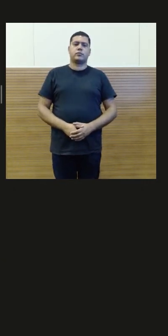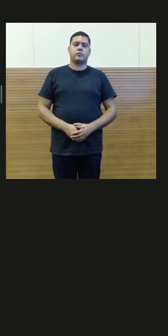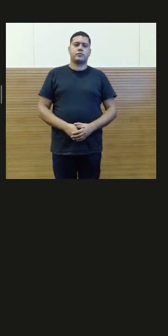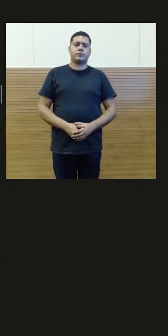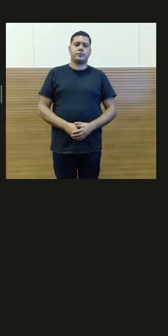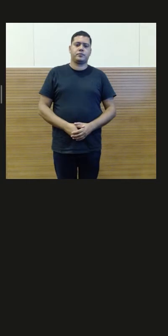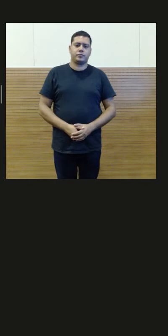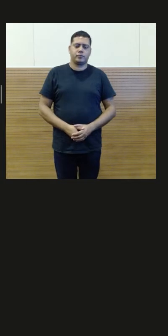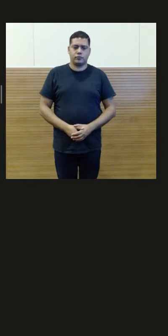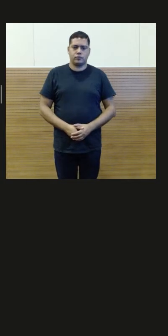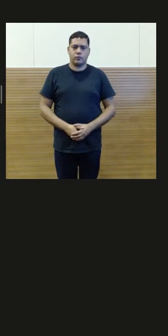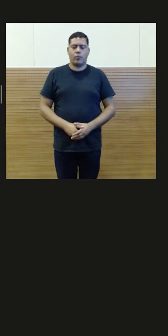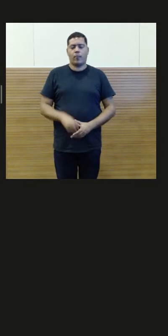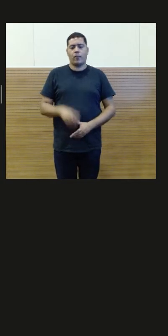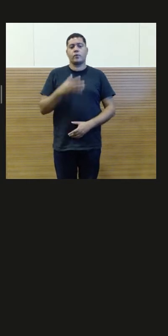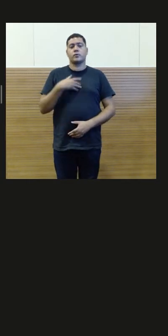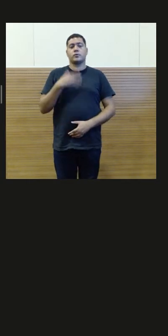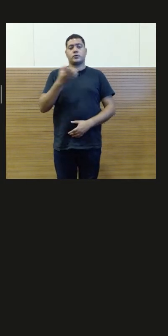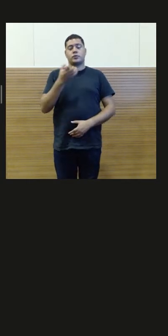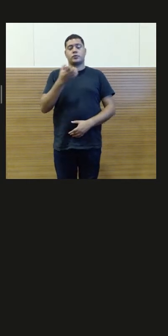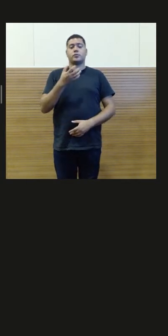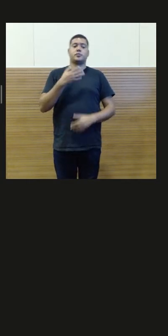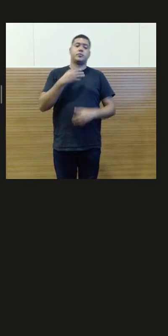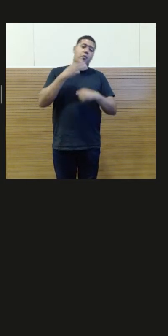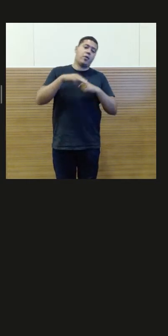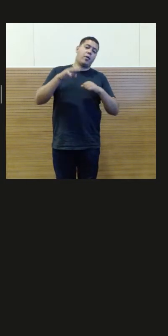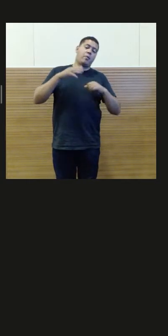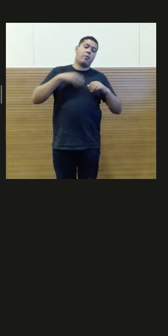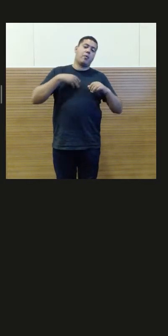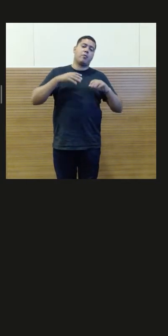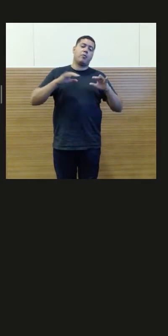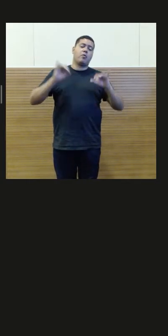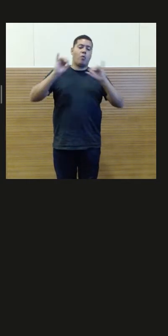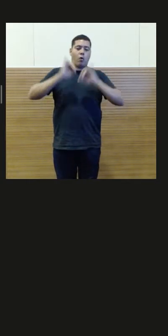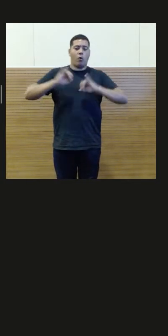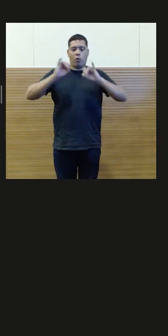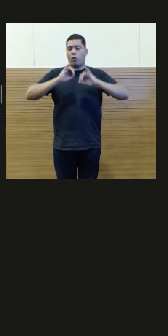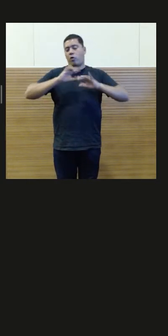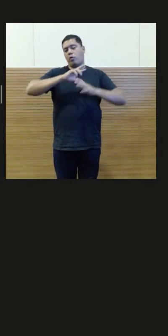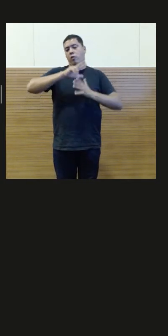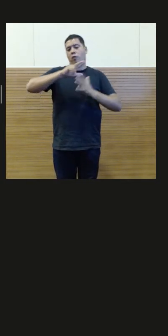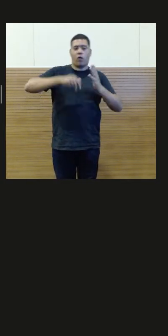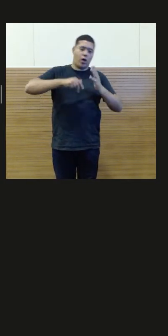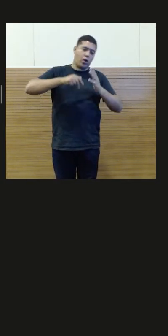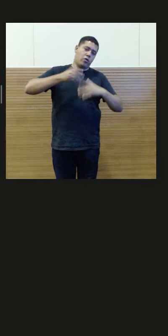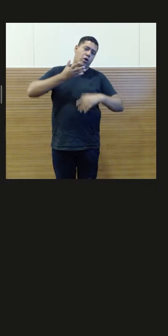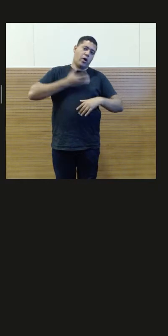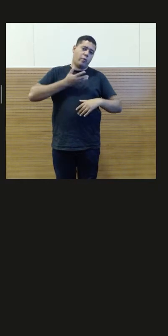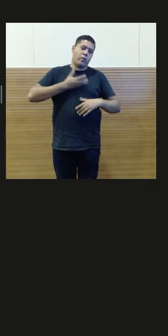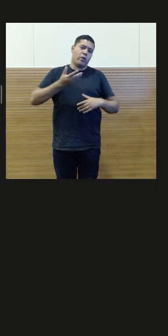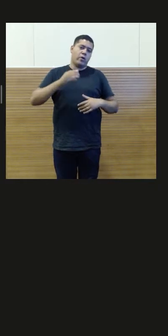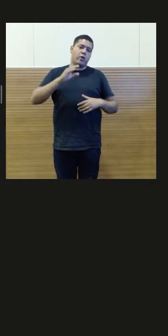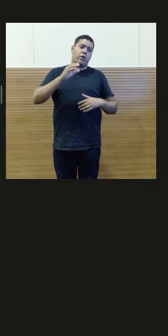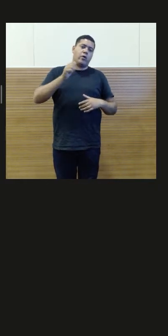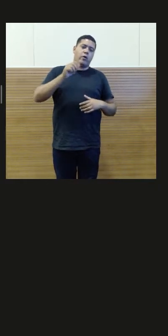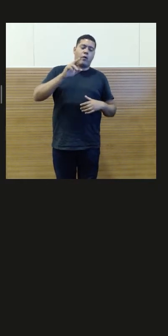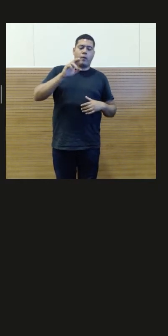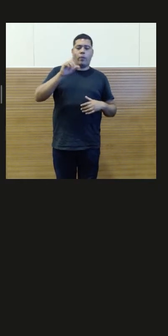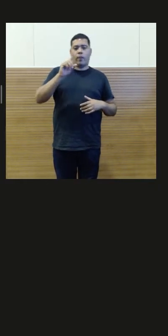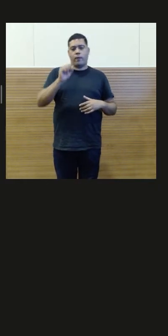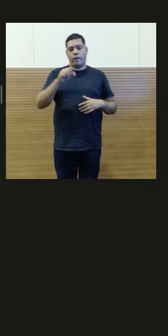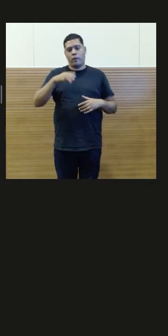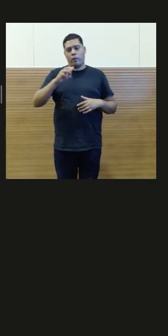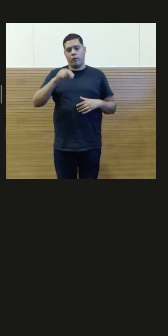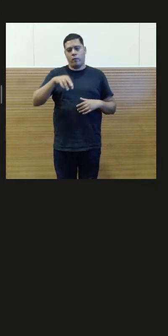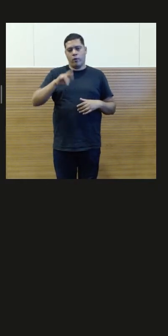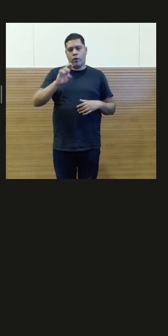Salutations to many colleagues. These include Klaus Leitzmann, Mark Valquist, Carlos Montero, the New Pens team, some of